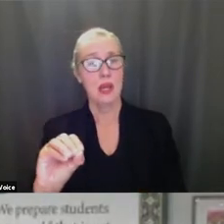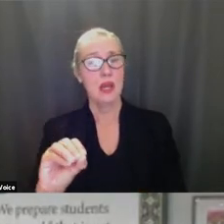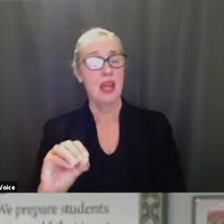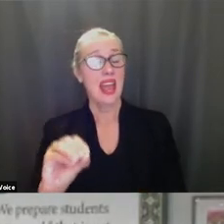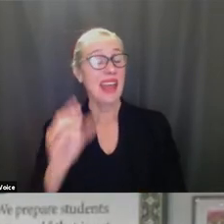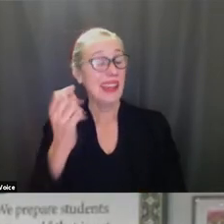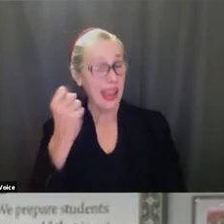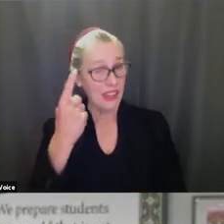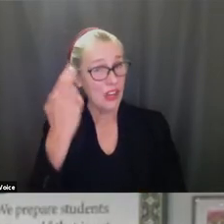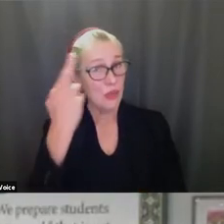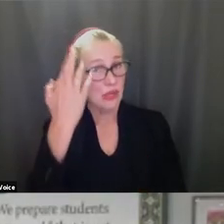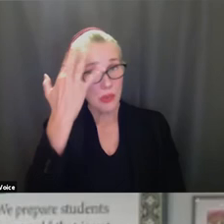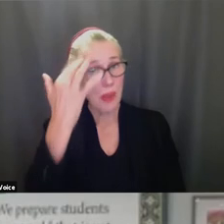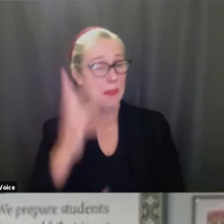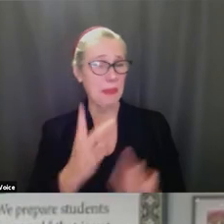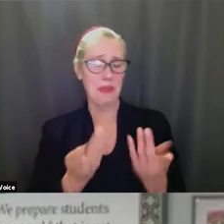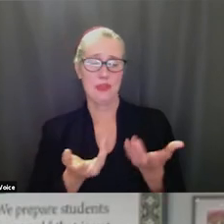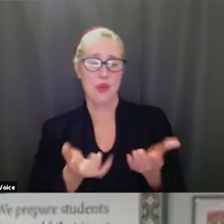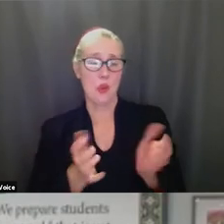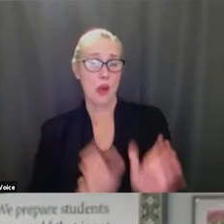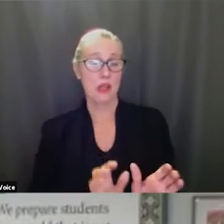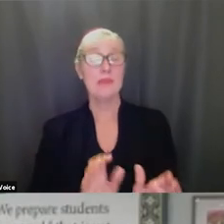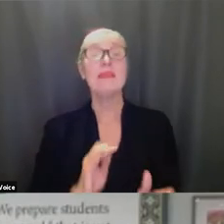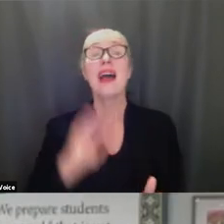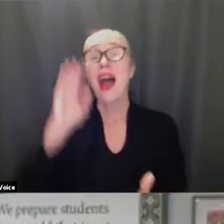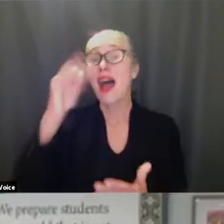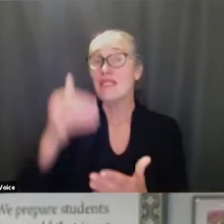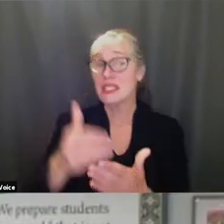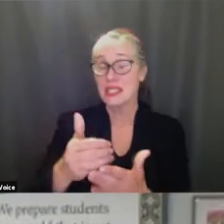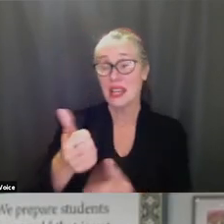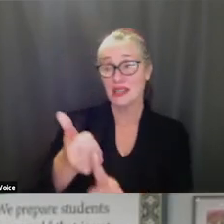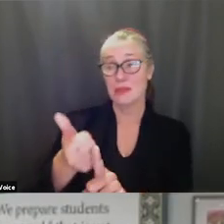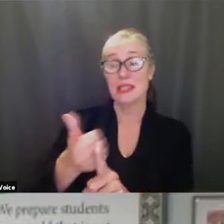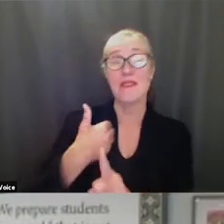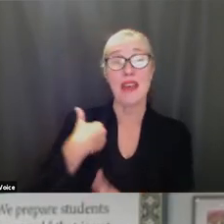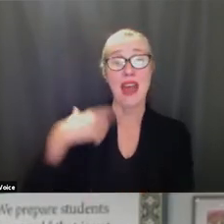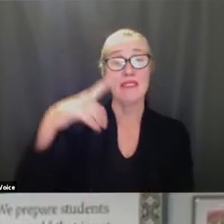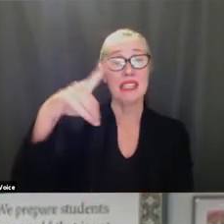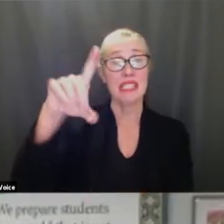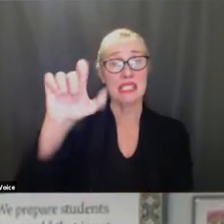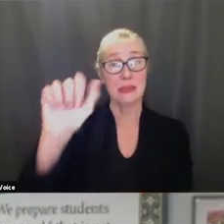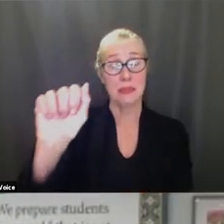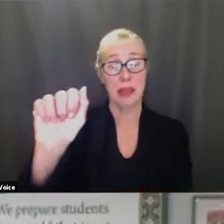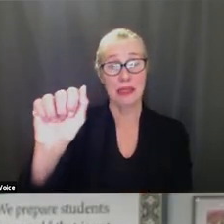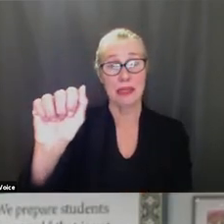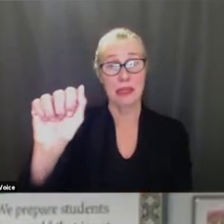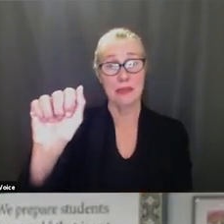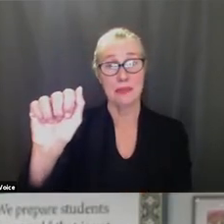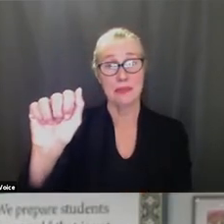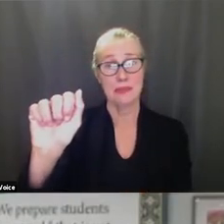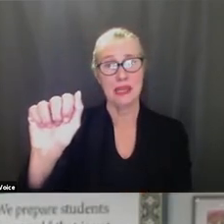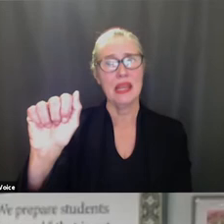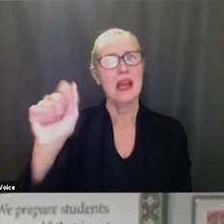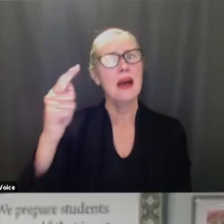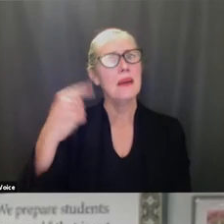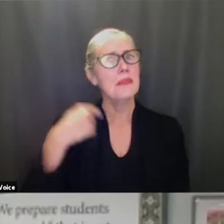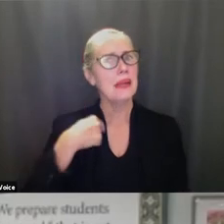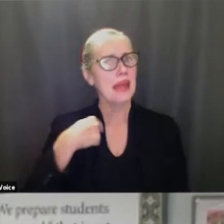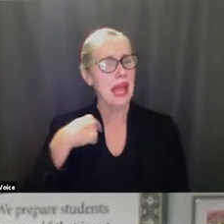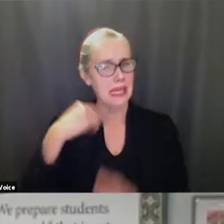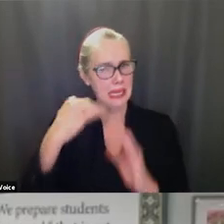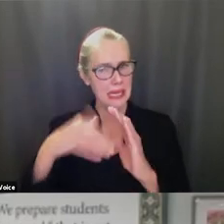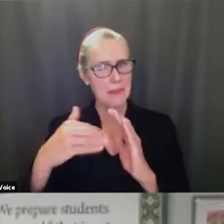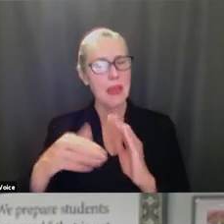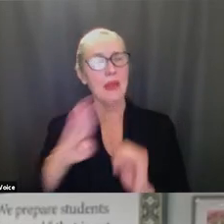them i do have a son with a disability um but i had emailed the entire